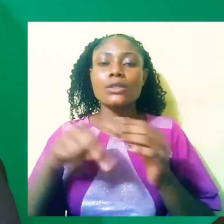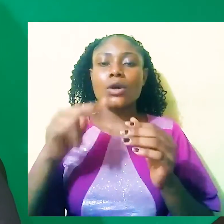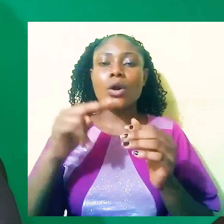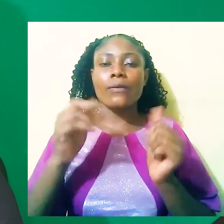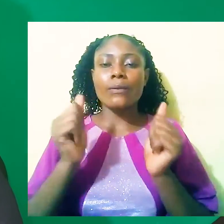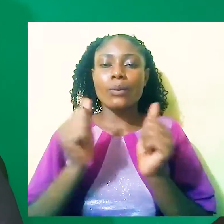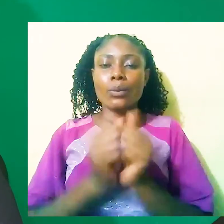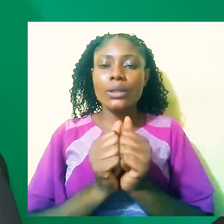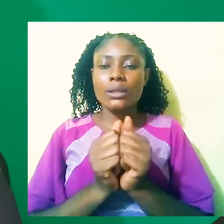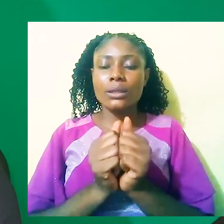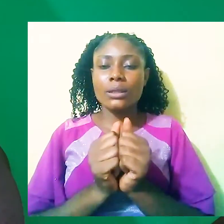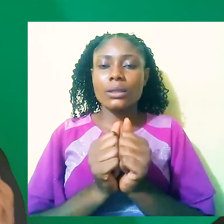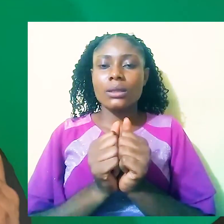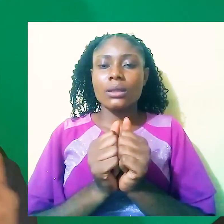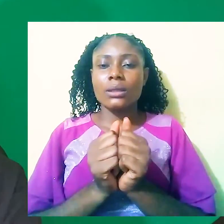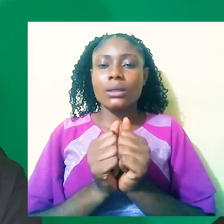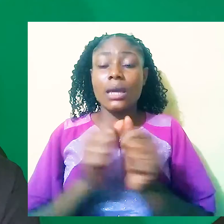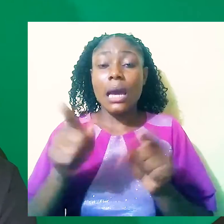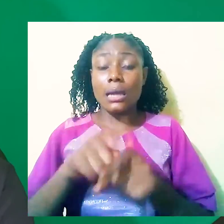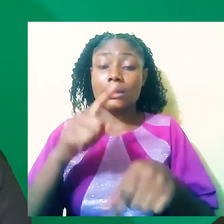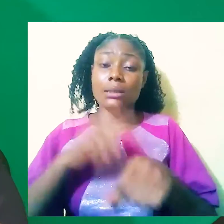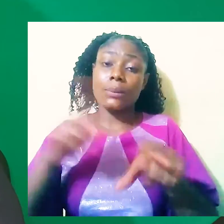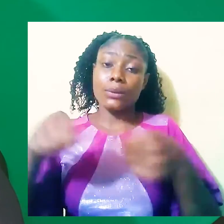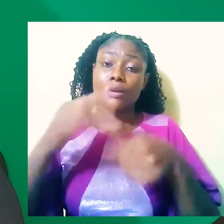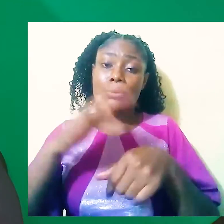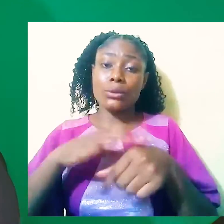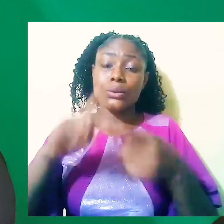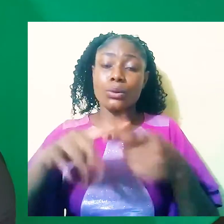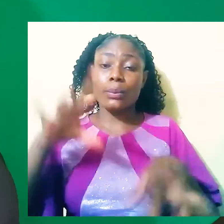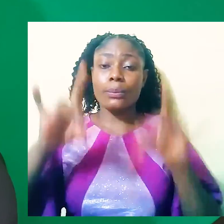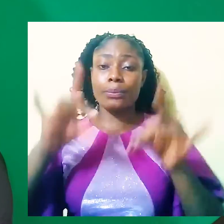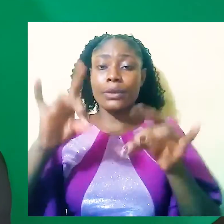children. All right, so I'm gonna start off